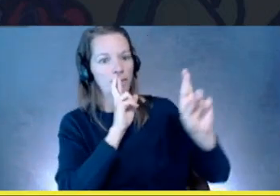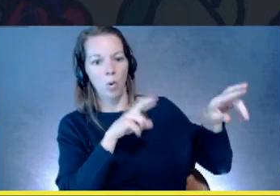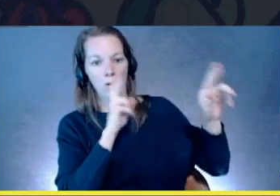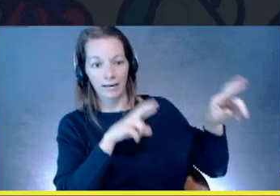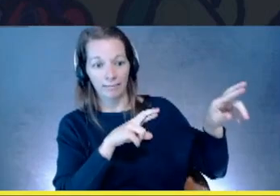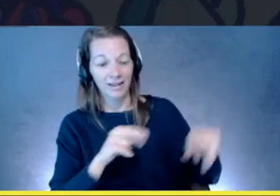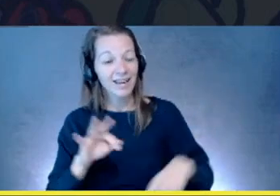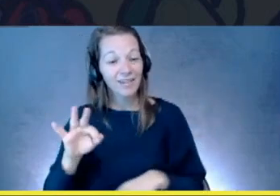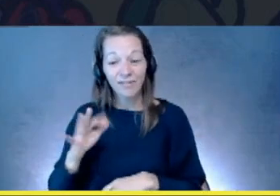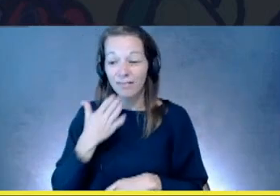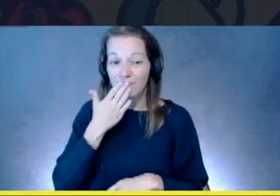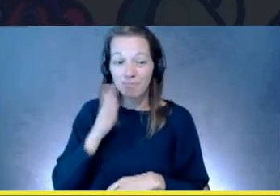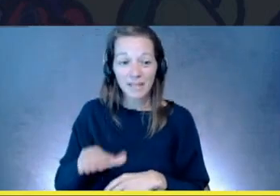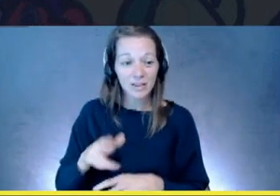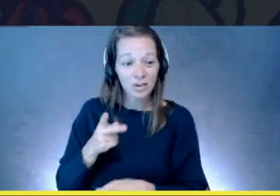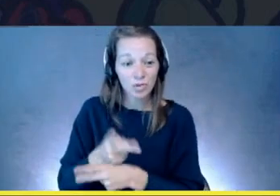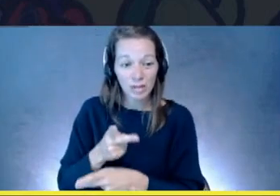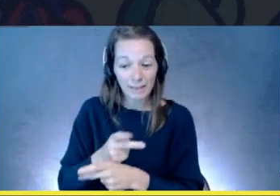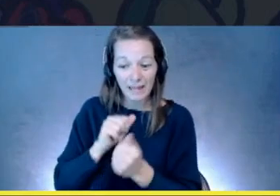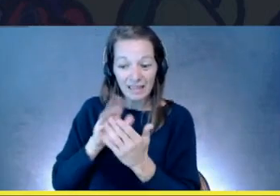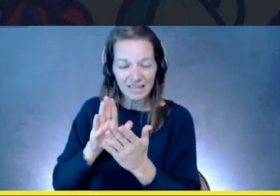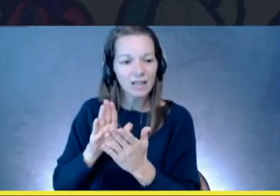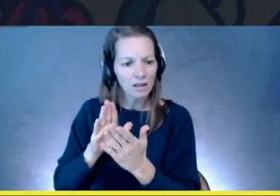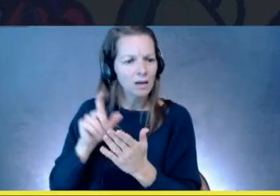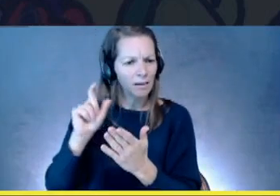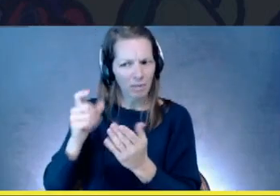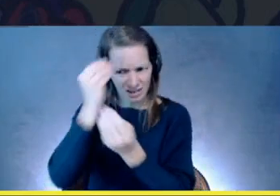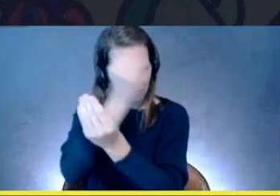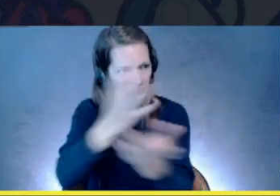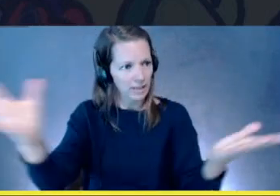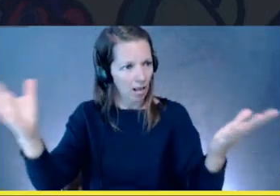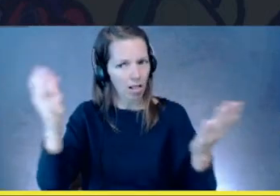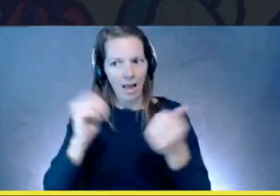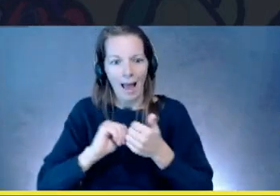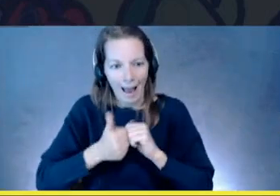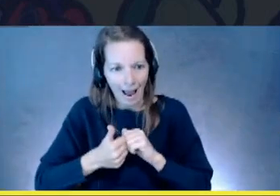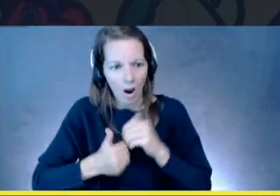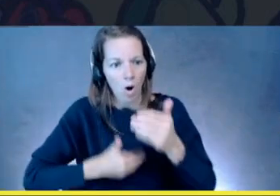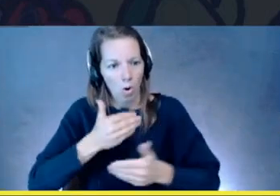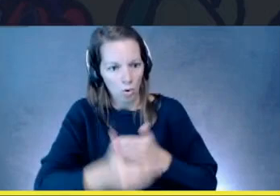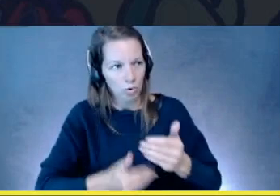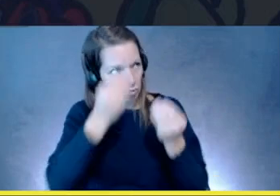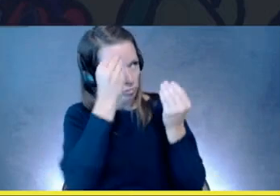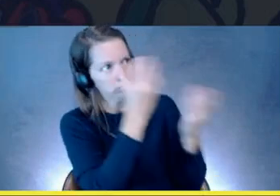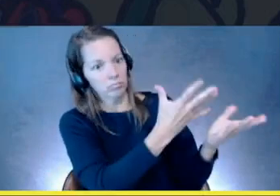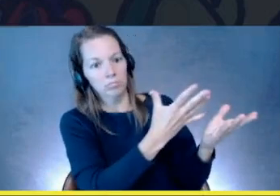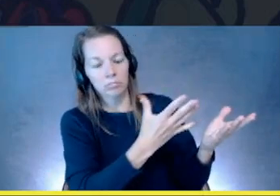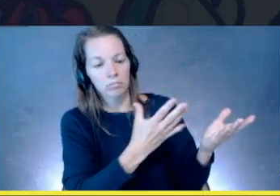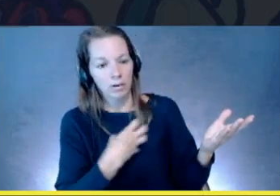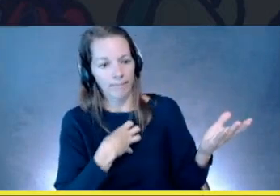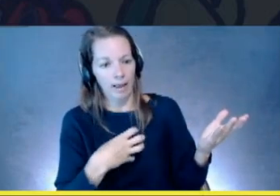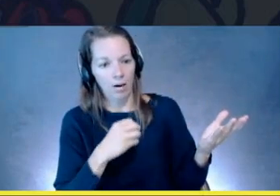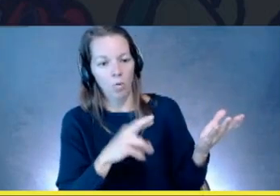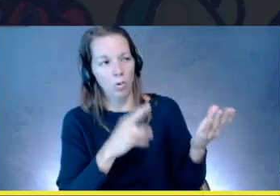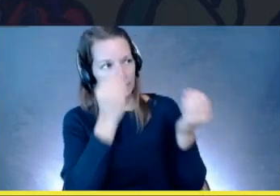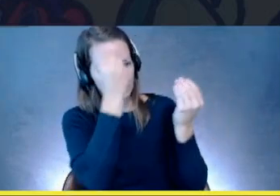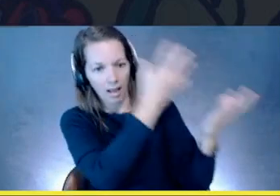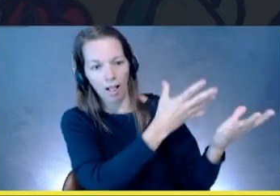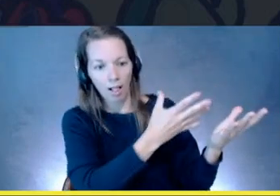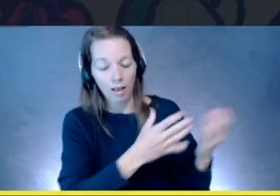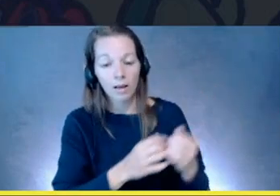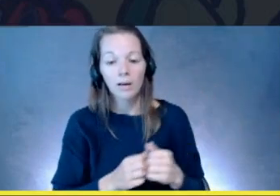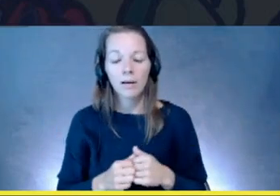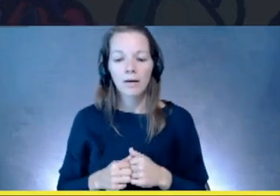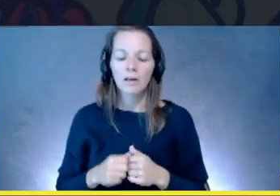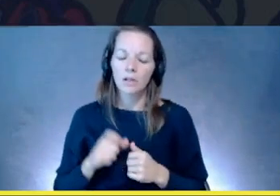mistreatment must be shared broadly and incorporated into trainee and employee onboarding. This should also